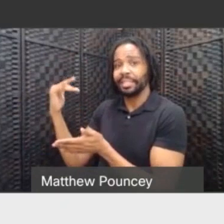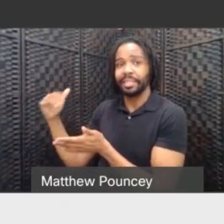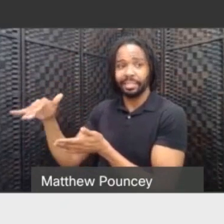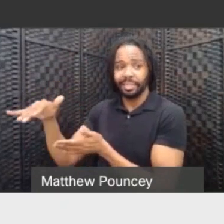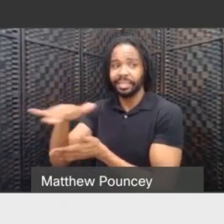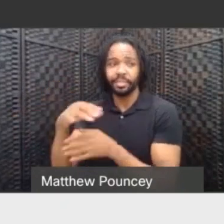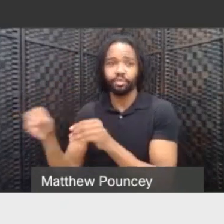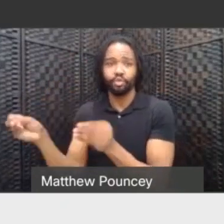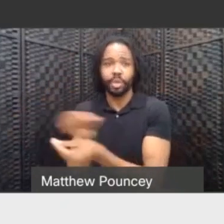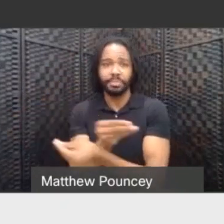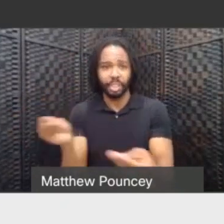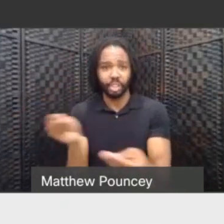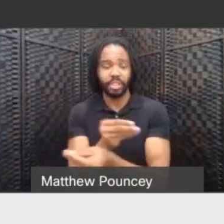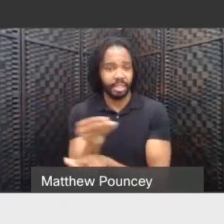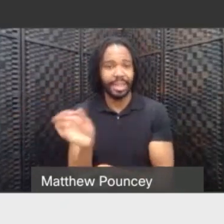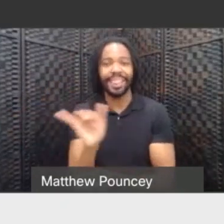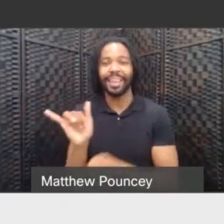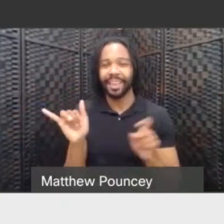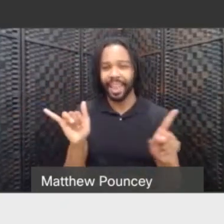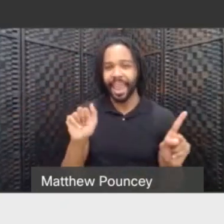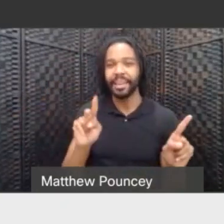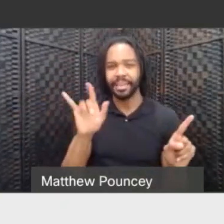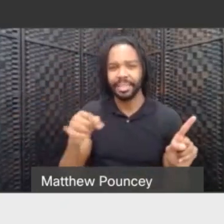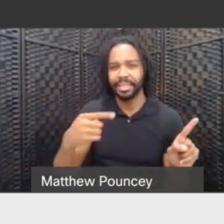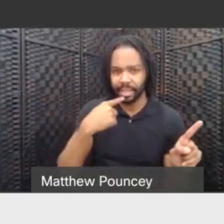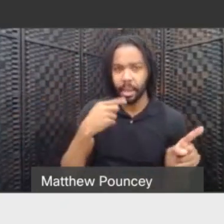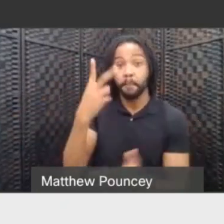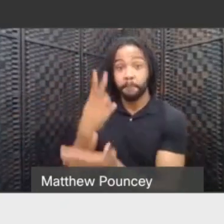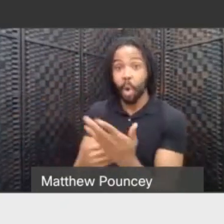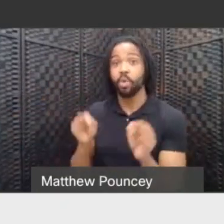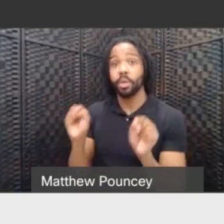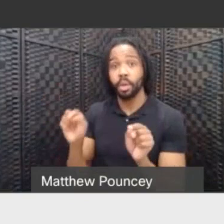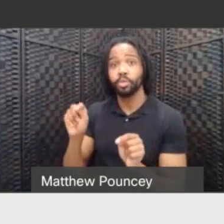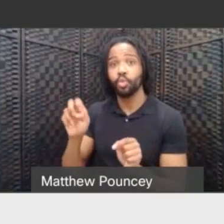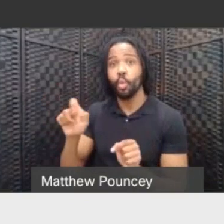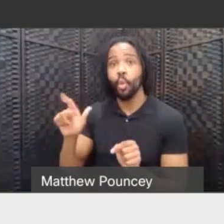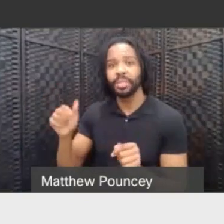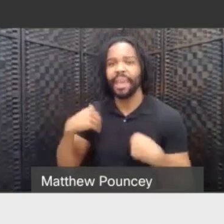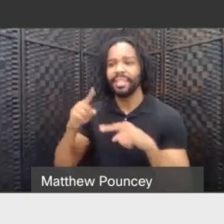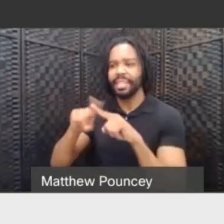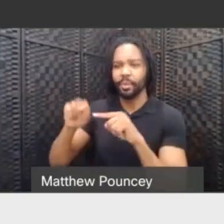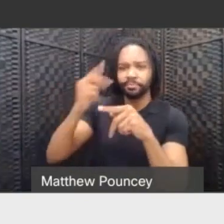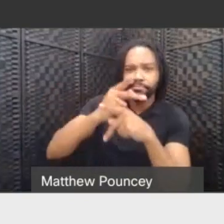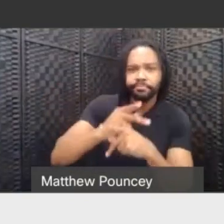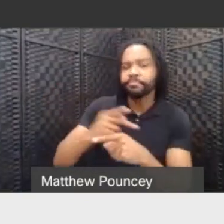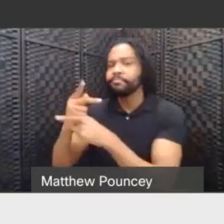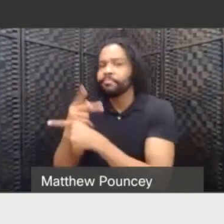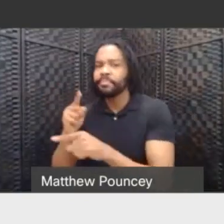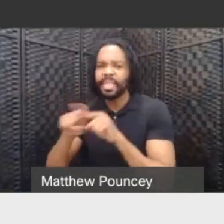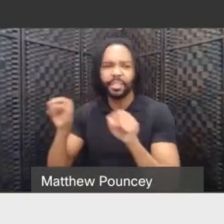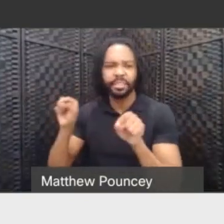As Director Reese was saying, both of those tools calculate differently. The community tool is